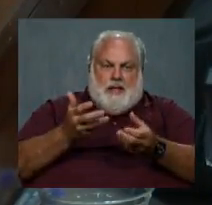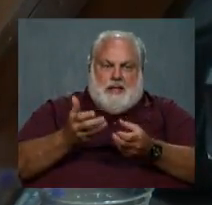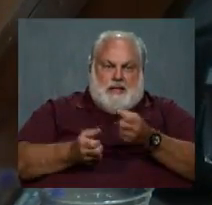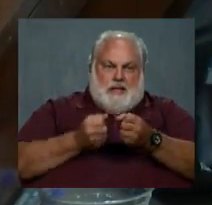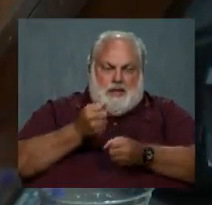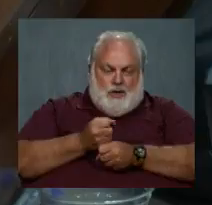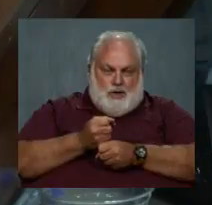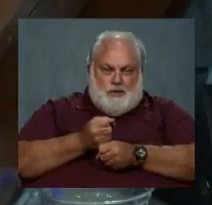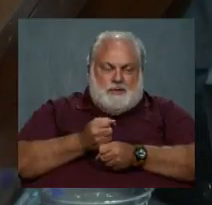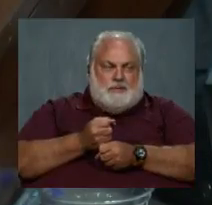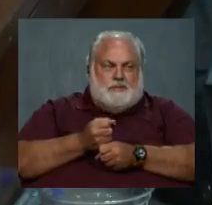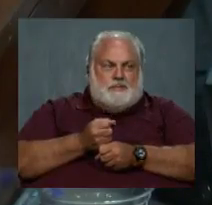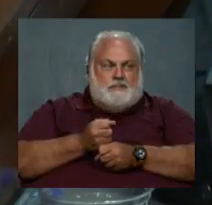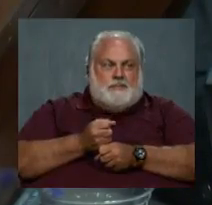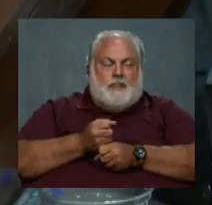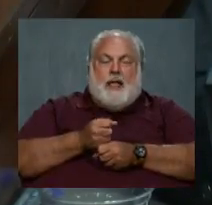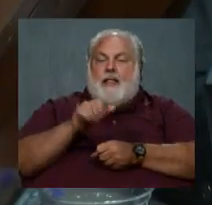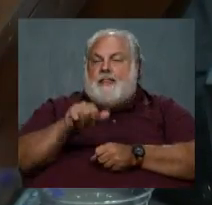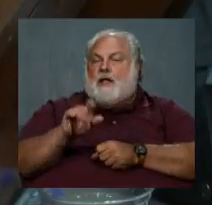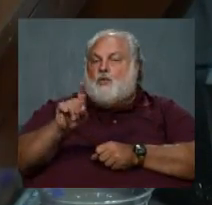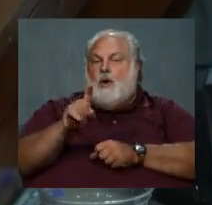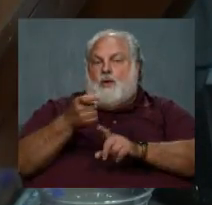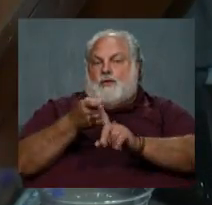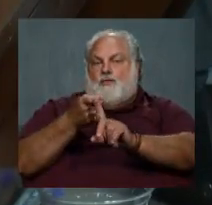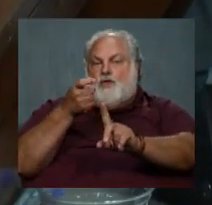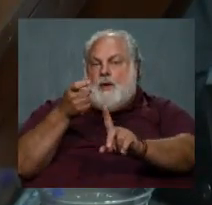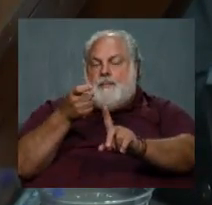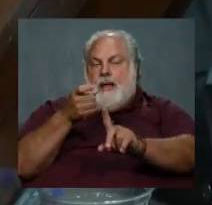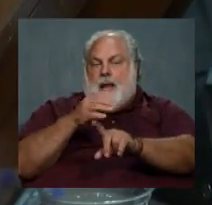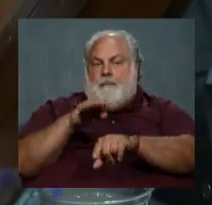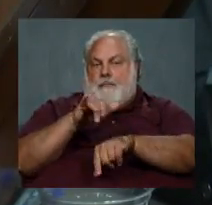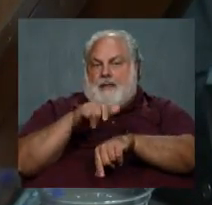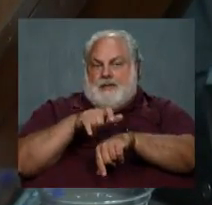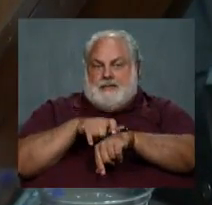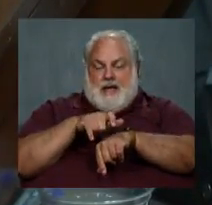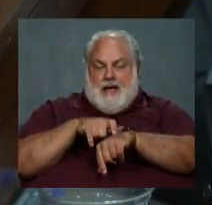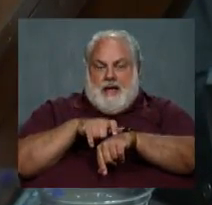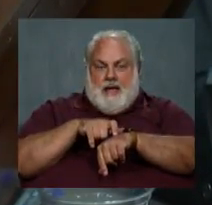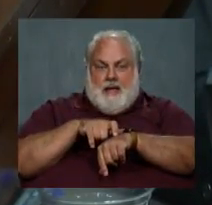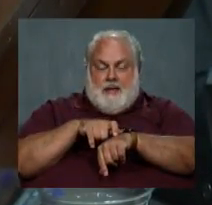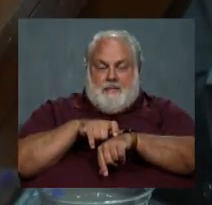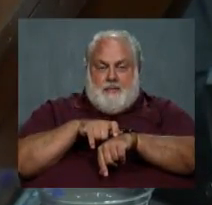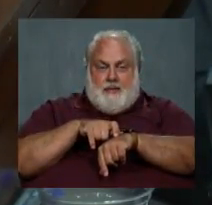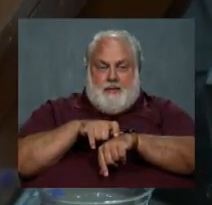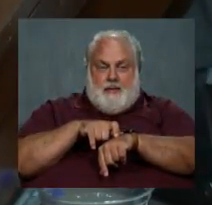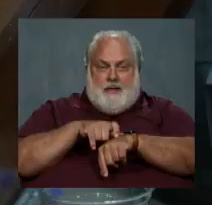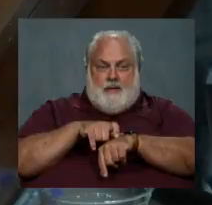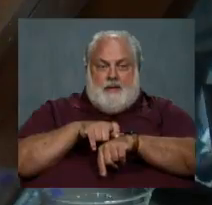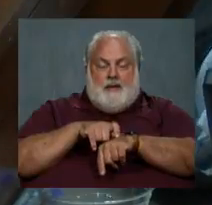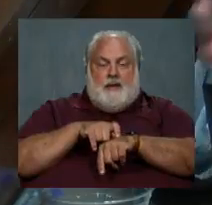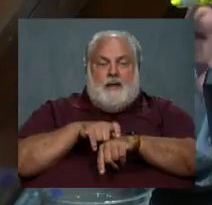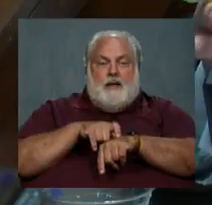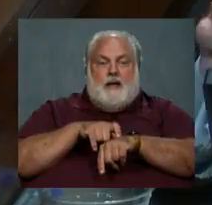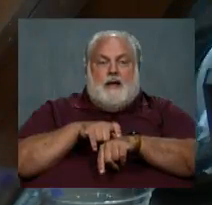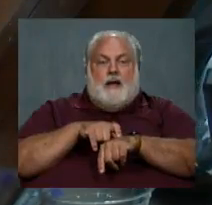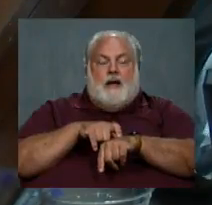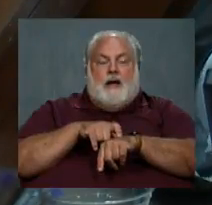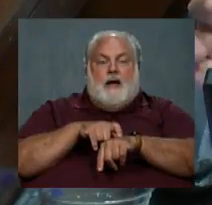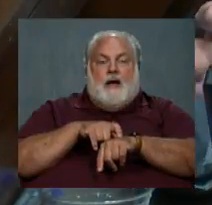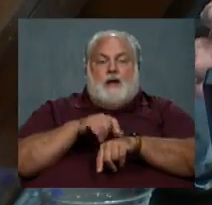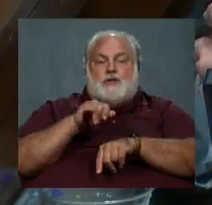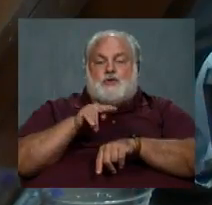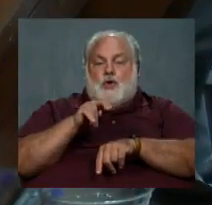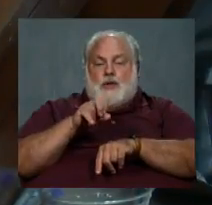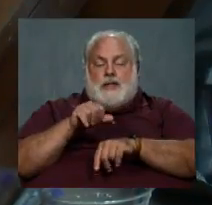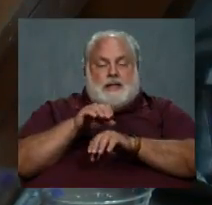year. That was where the ordinance came from, and the timing, as Mr. Jones said, was from